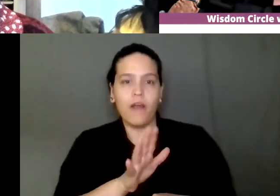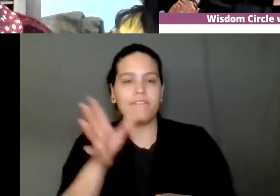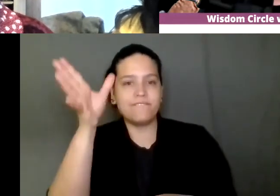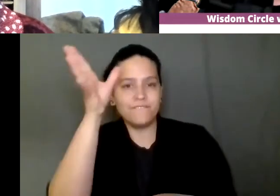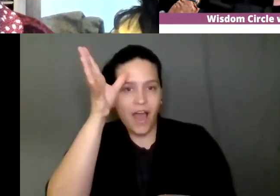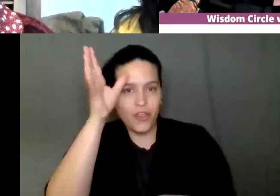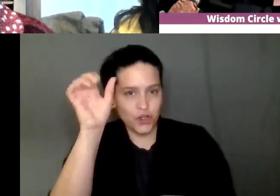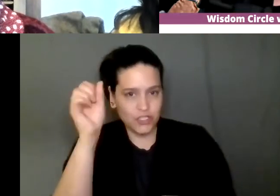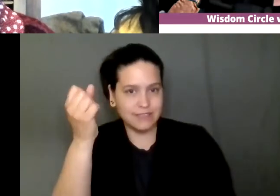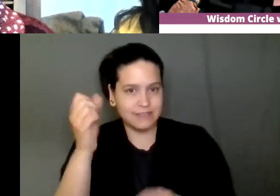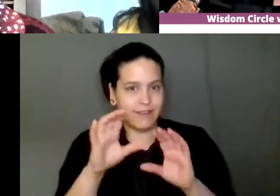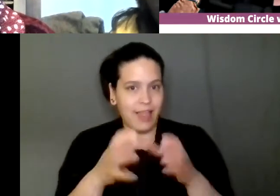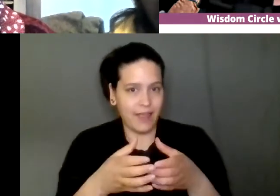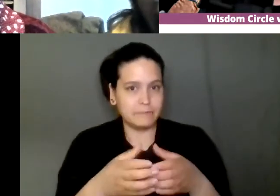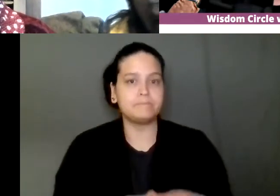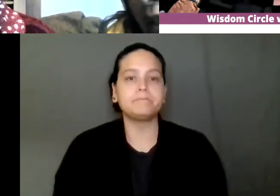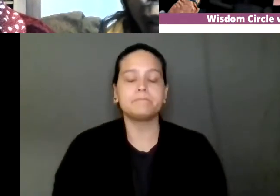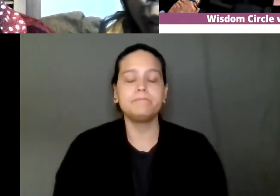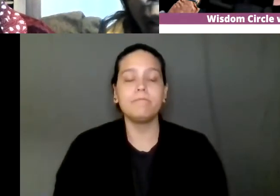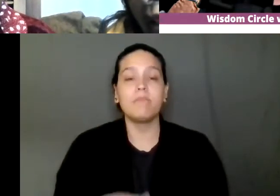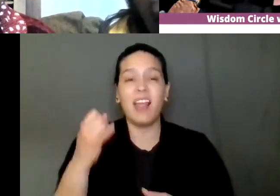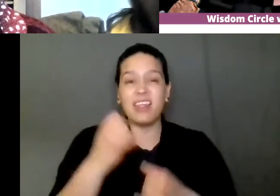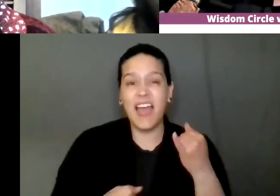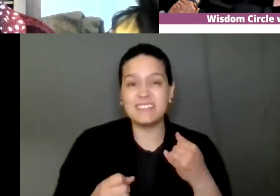her last clan,